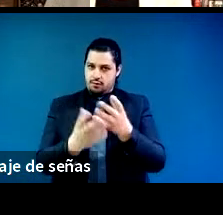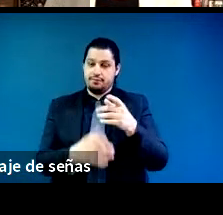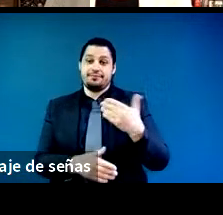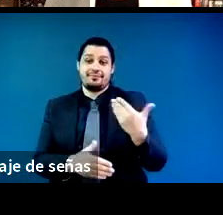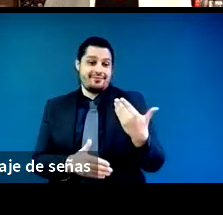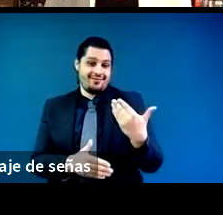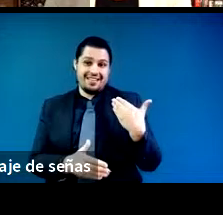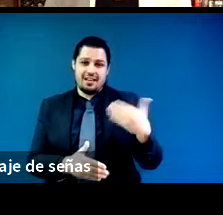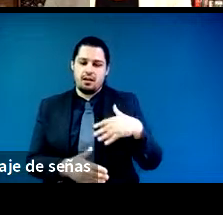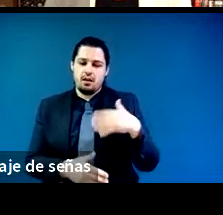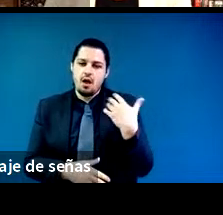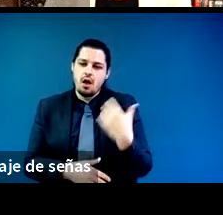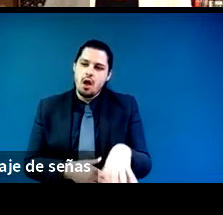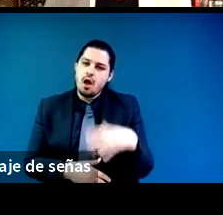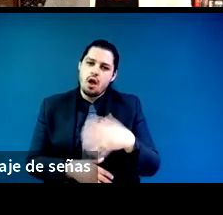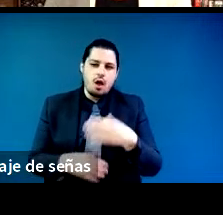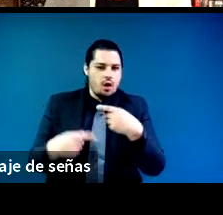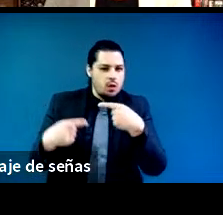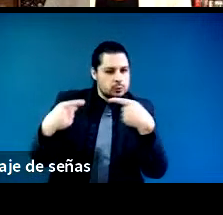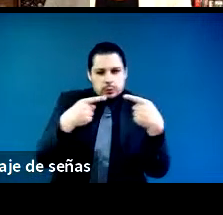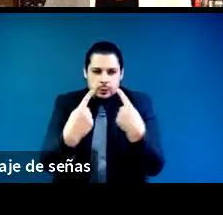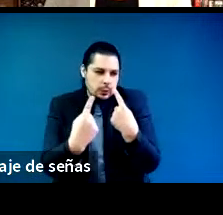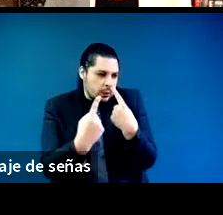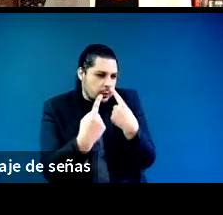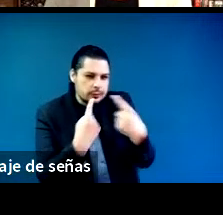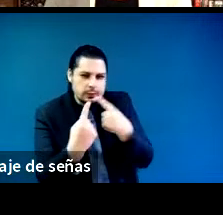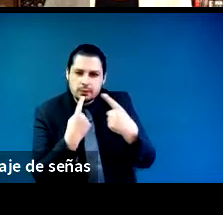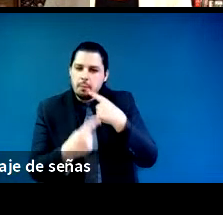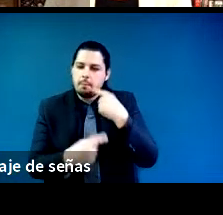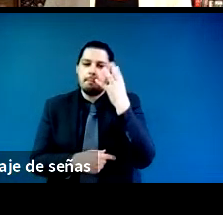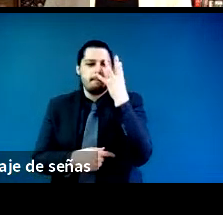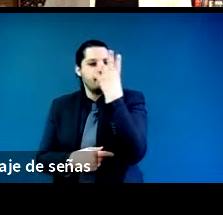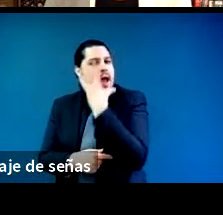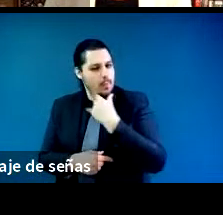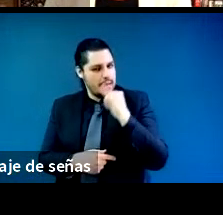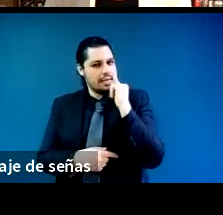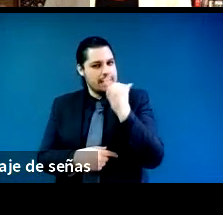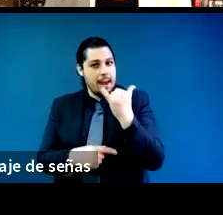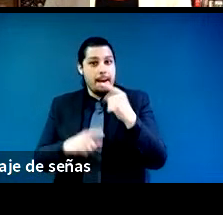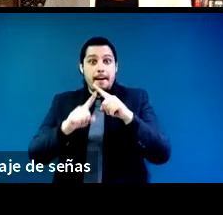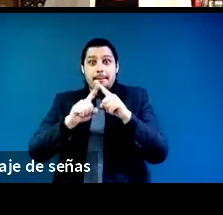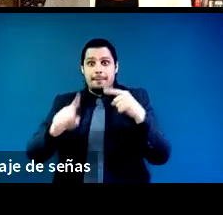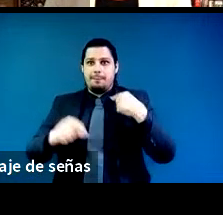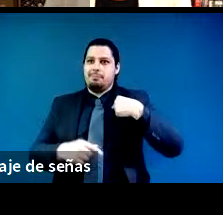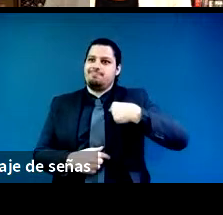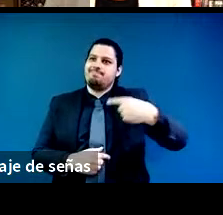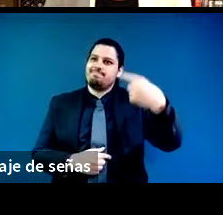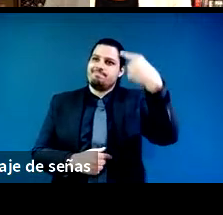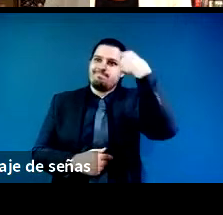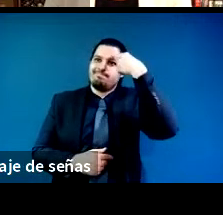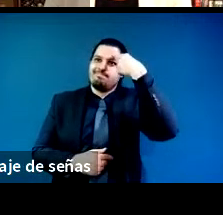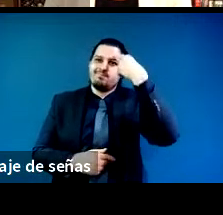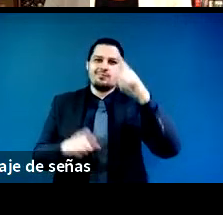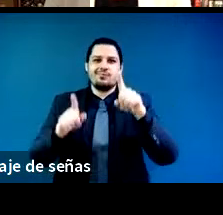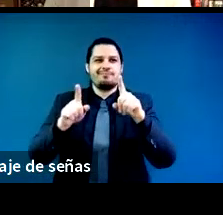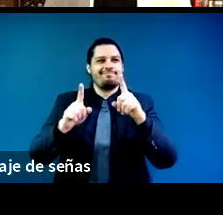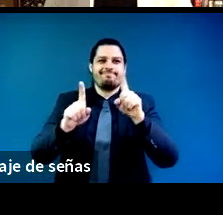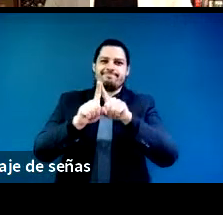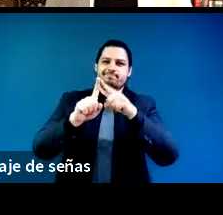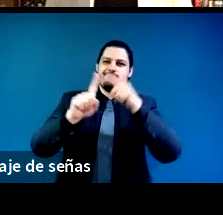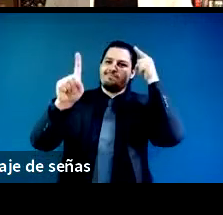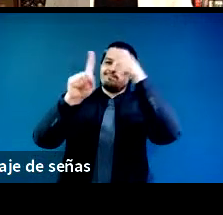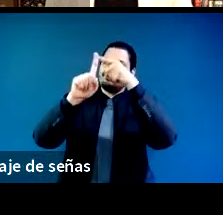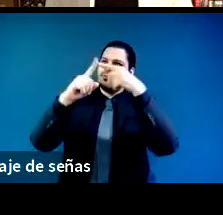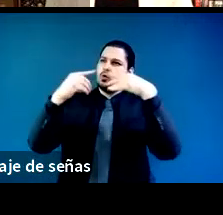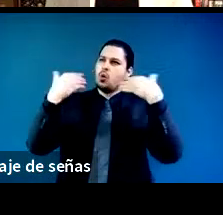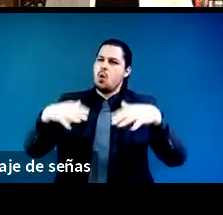without stating the obvious, what we're seeing here in this context of media freedom and women is a reflection of